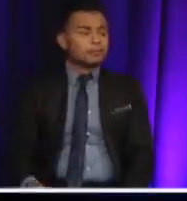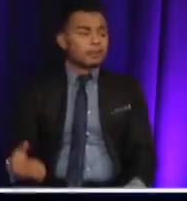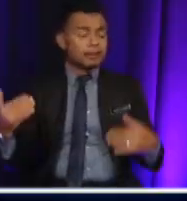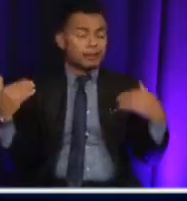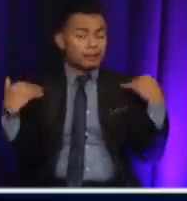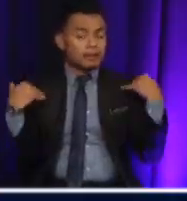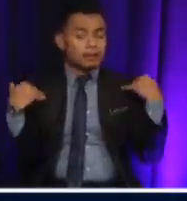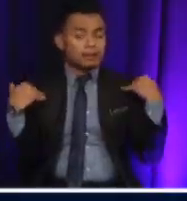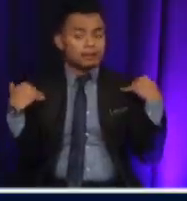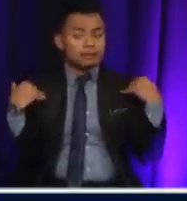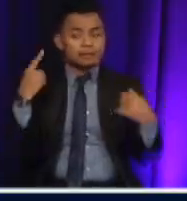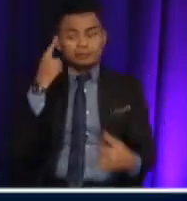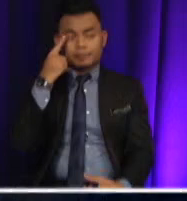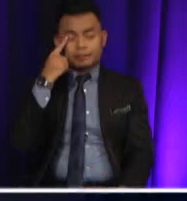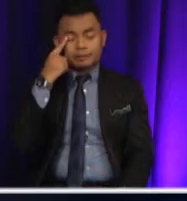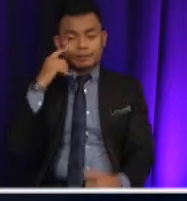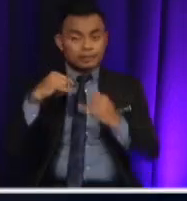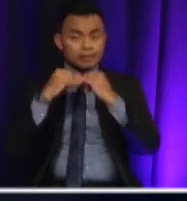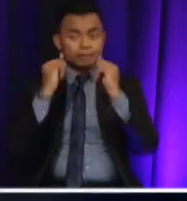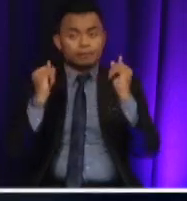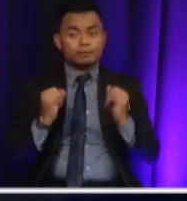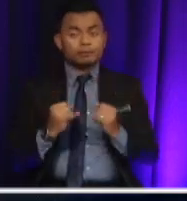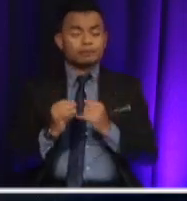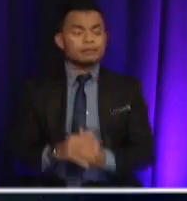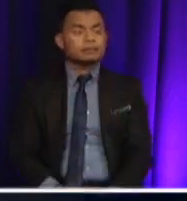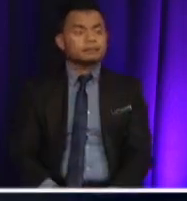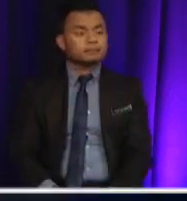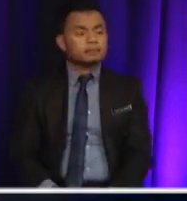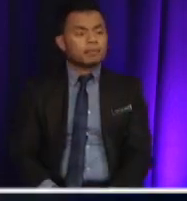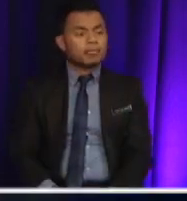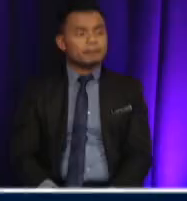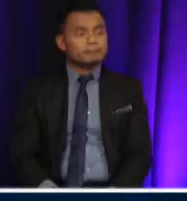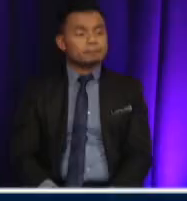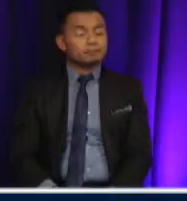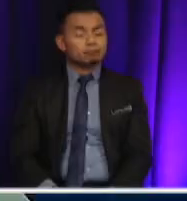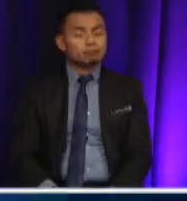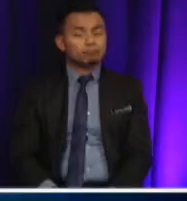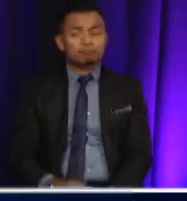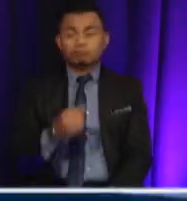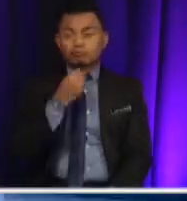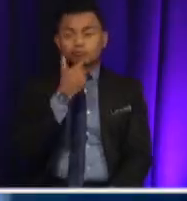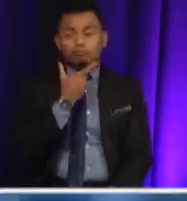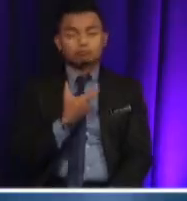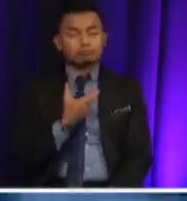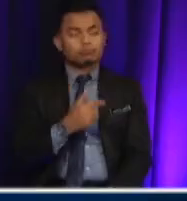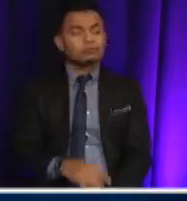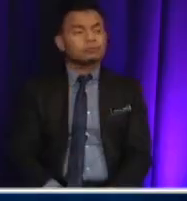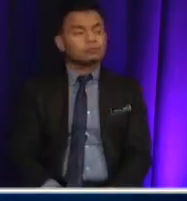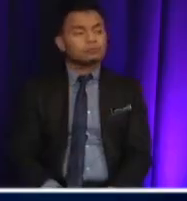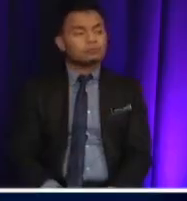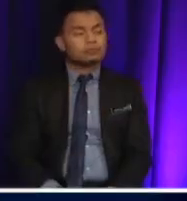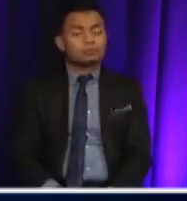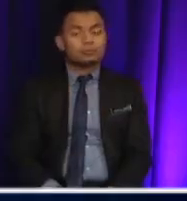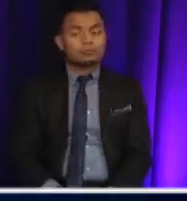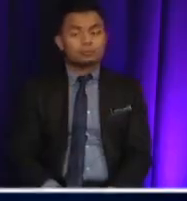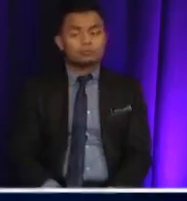love That's emoji. correct. Yes, well All right. done. And then, it has a white mouth, so probably it's a